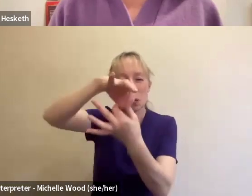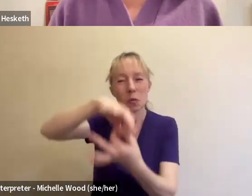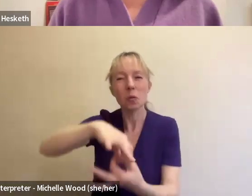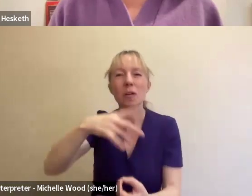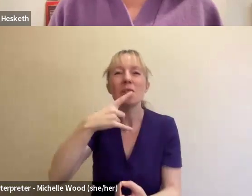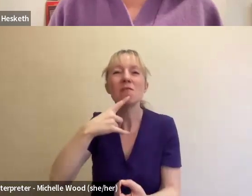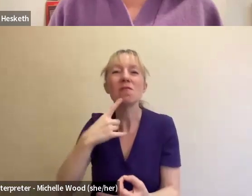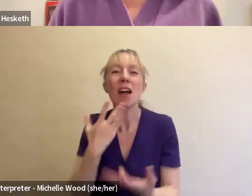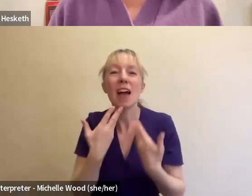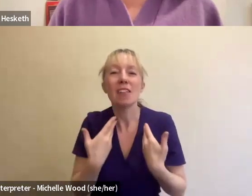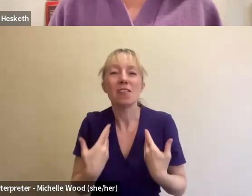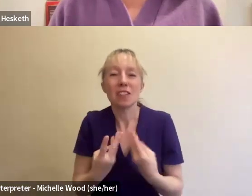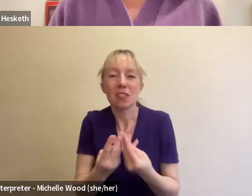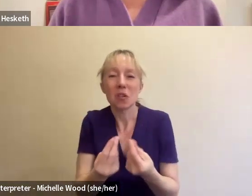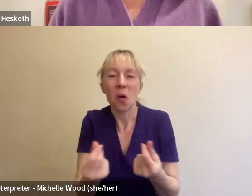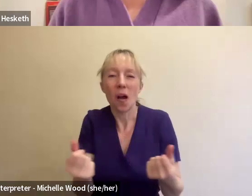soil.